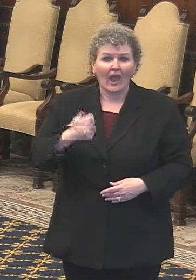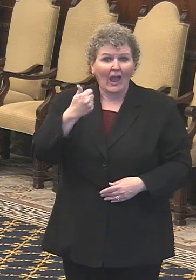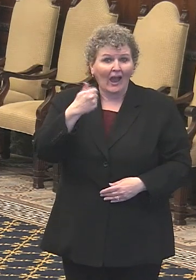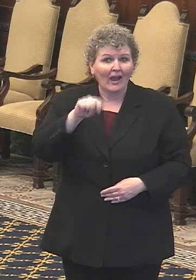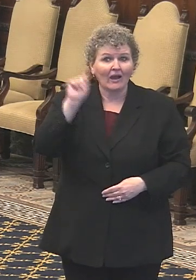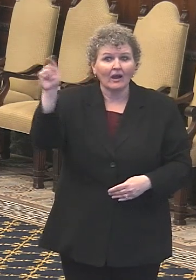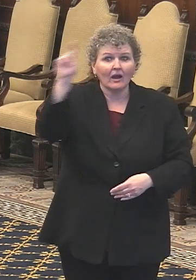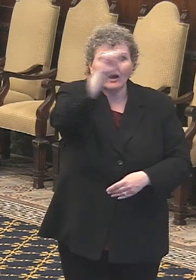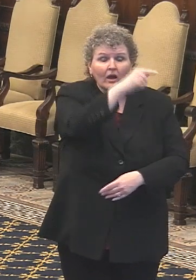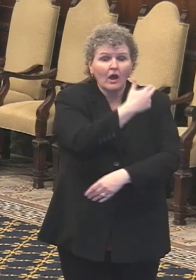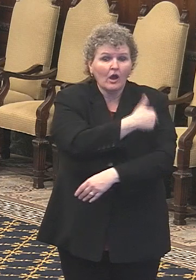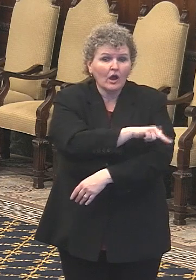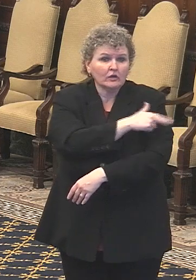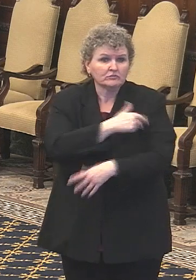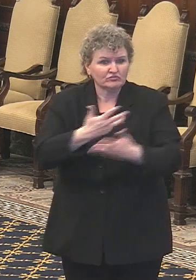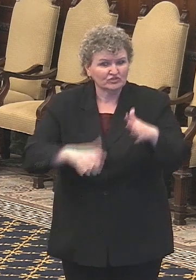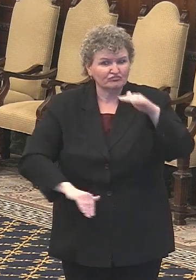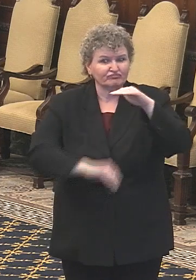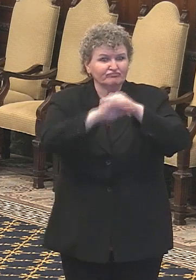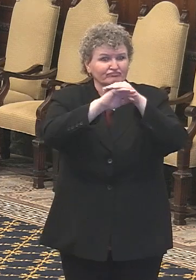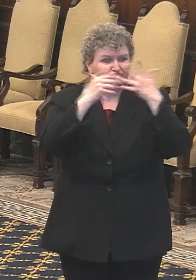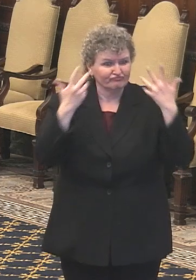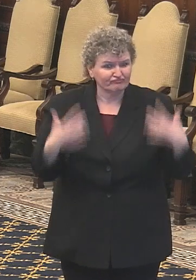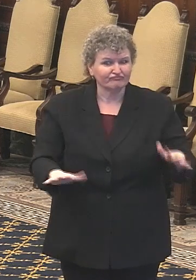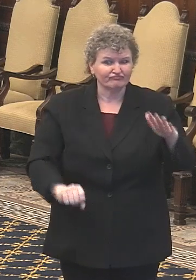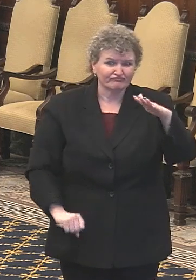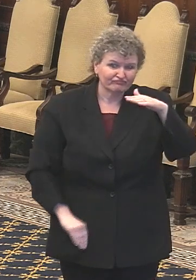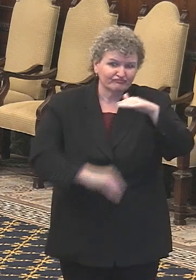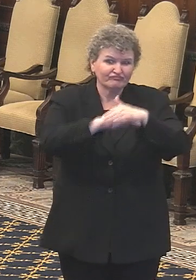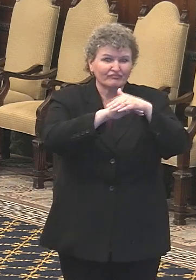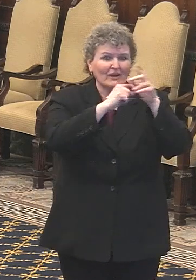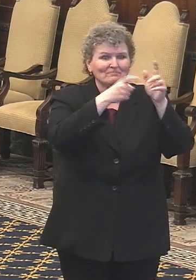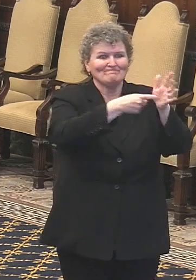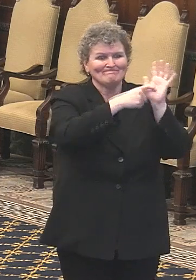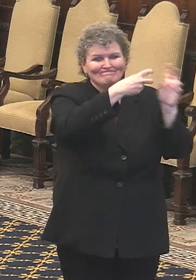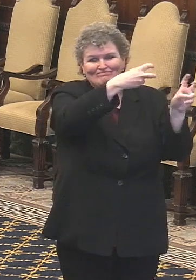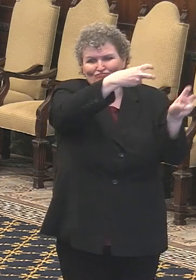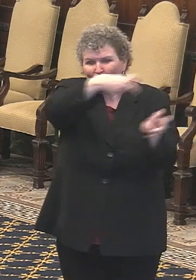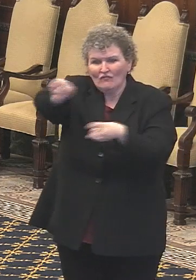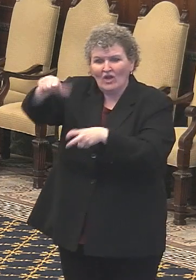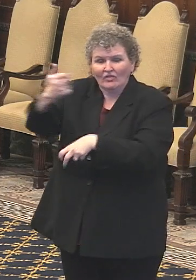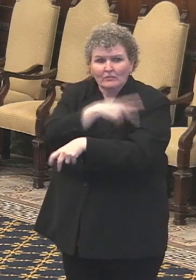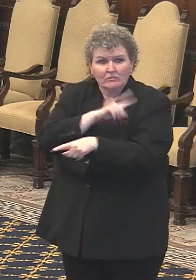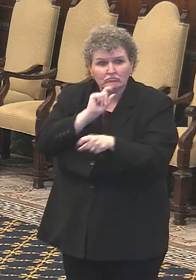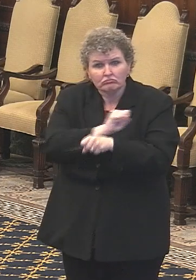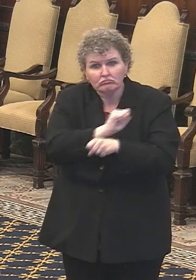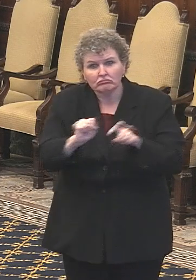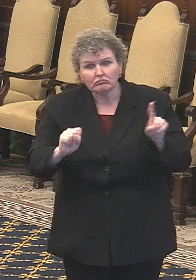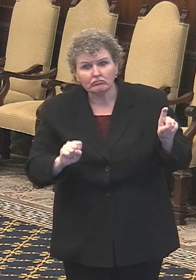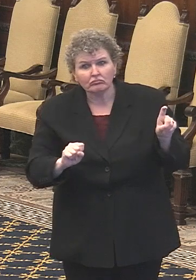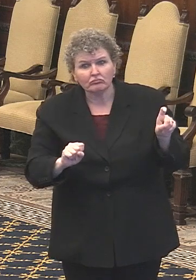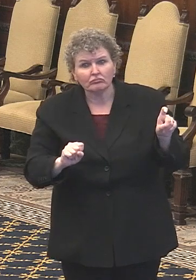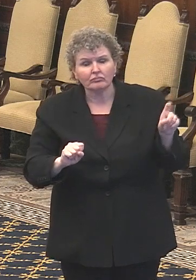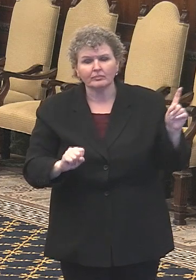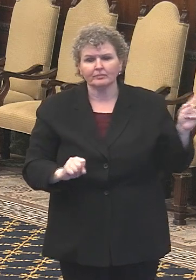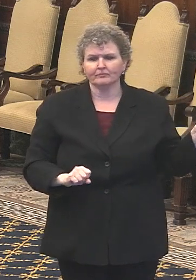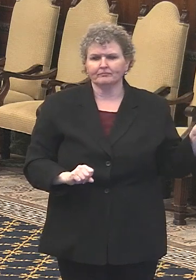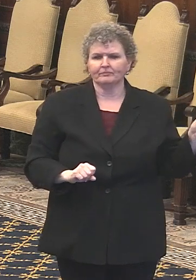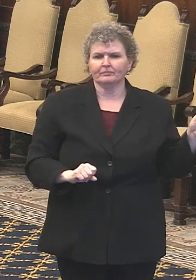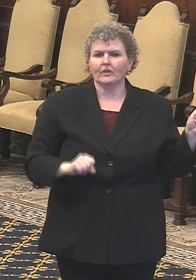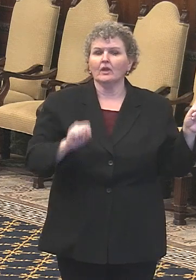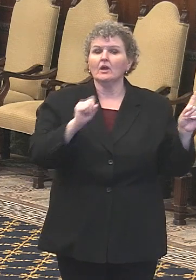already reached capacity and actually had to transfer patients to other facilities? You know, hospitals transfer patients to